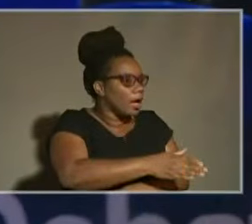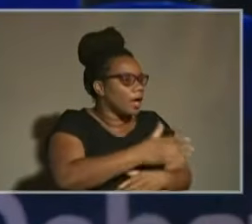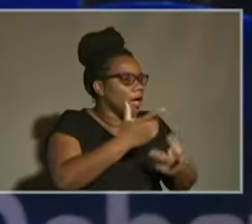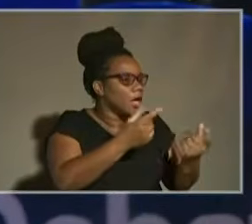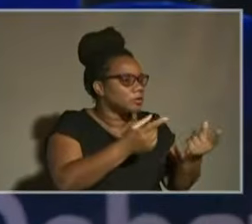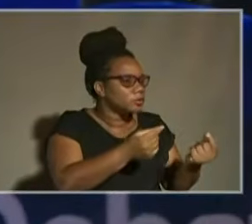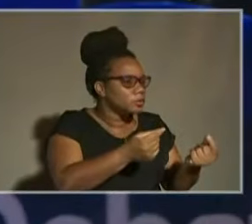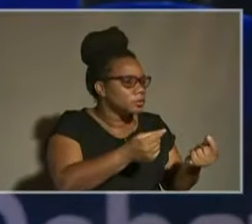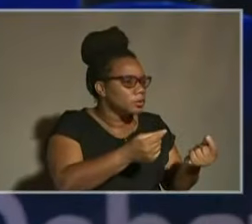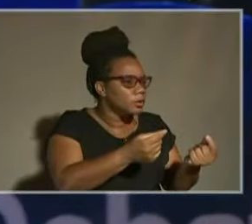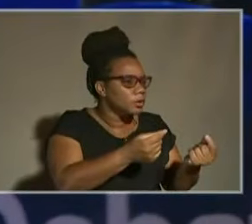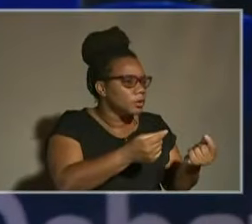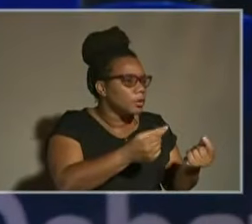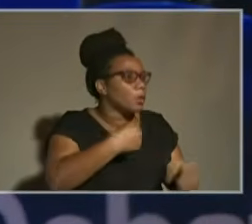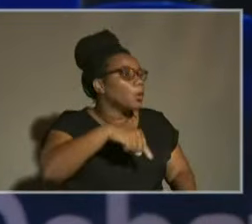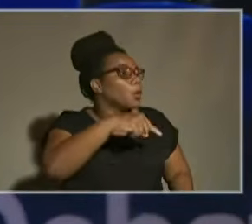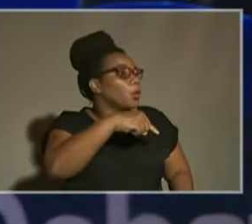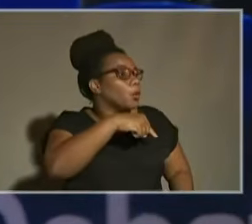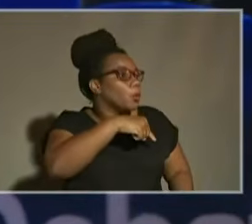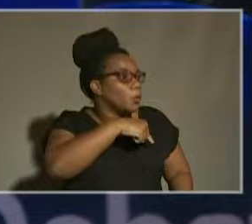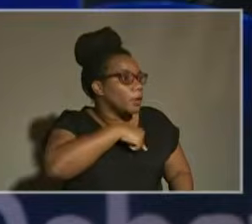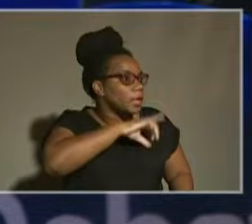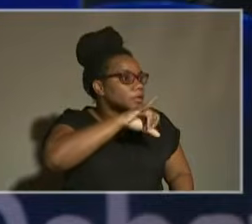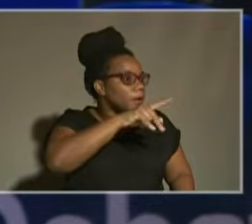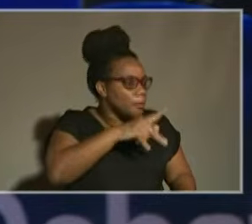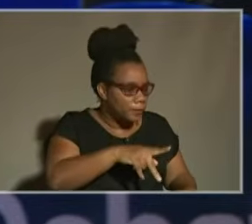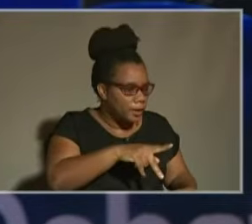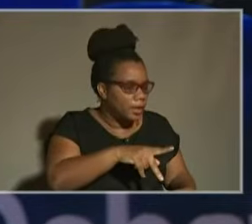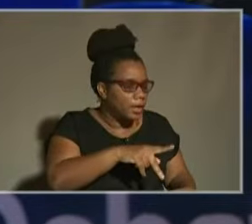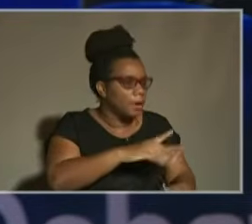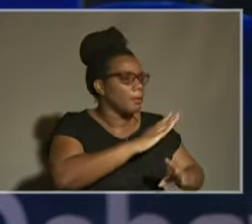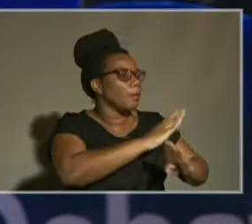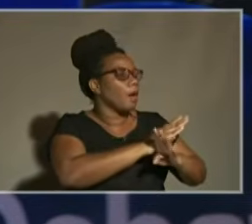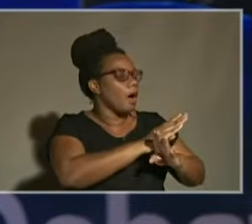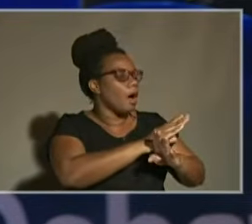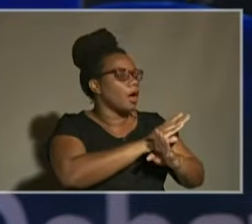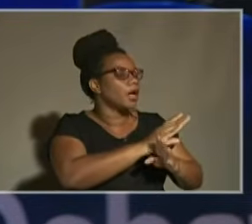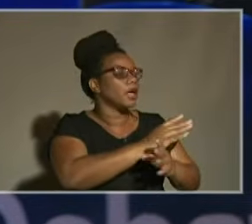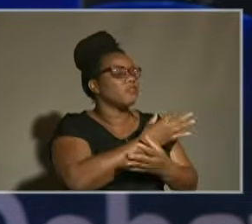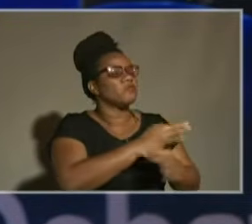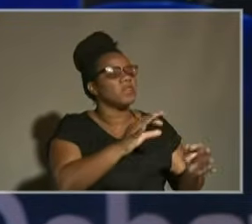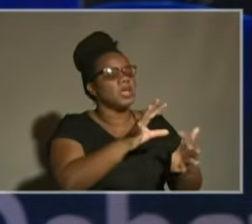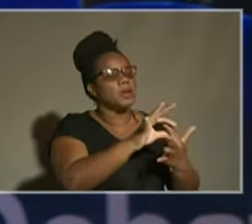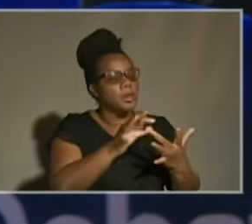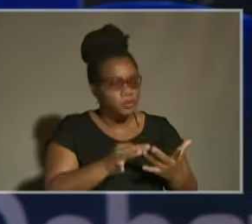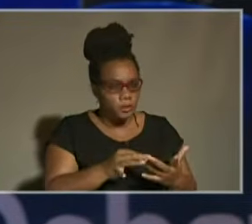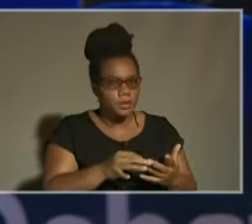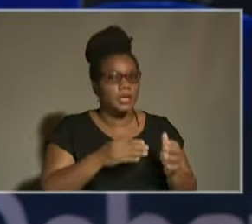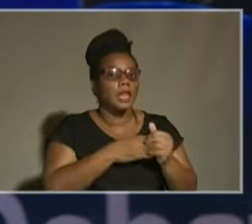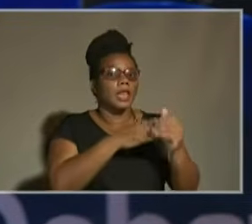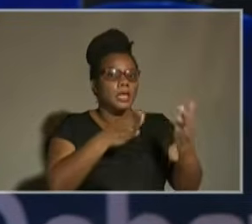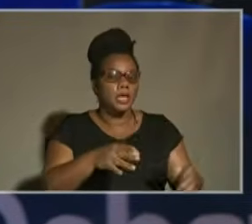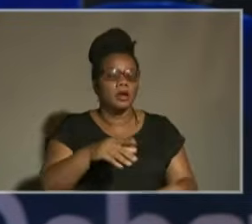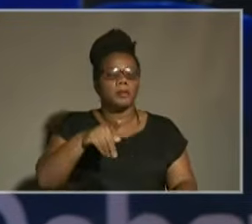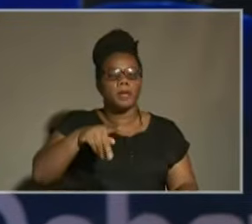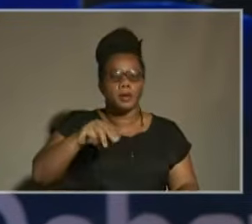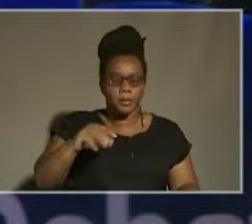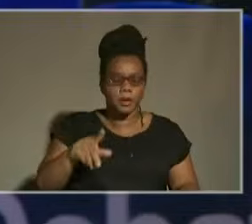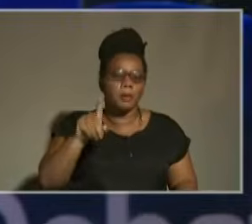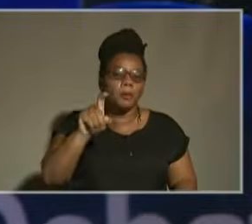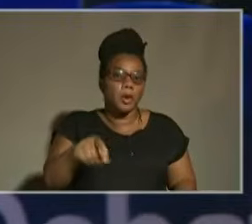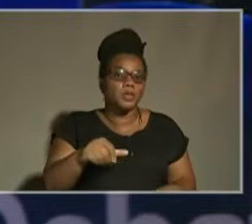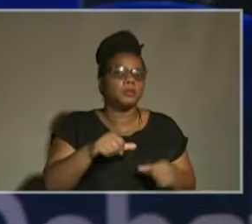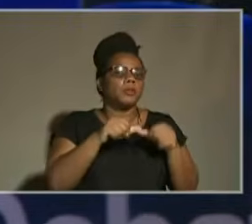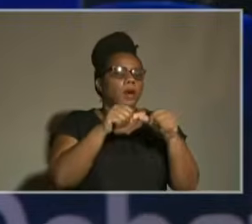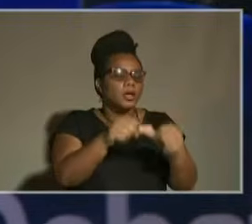says that we are the ones undermining democracy. The leader of the opposition must be